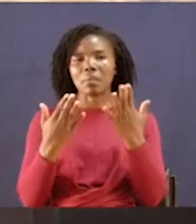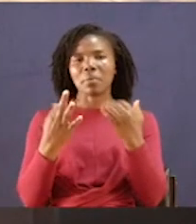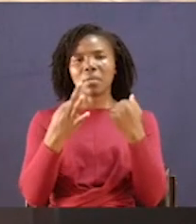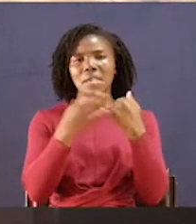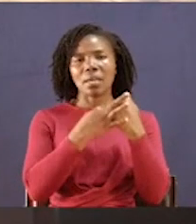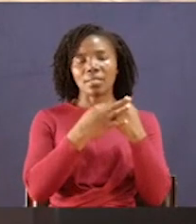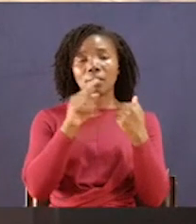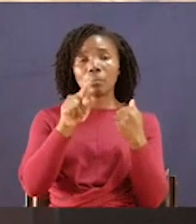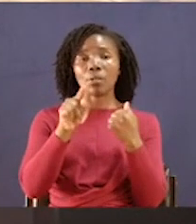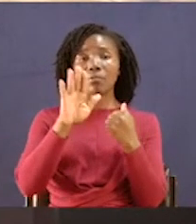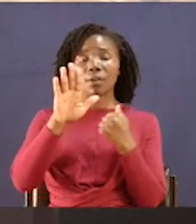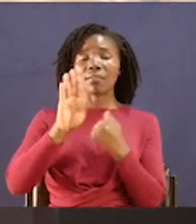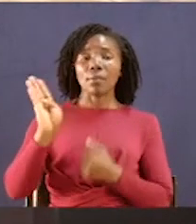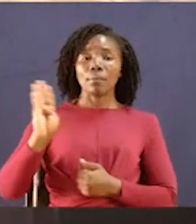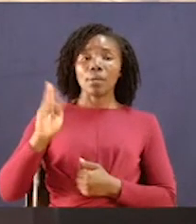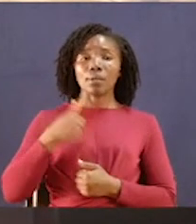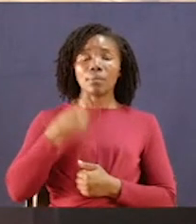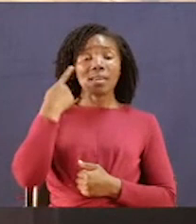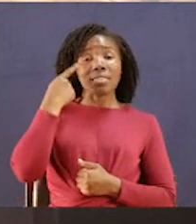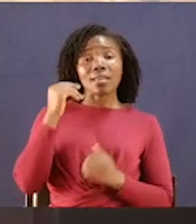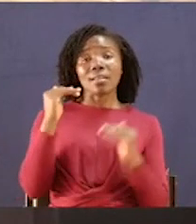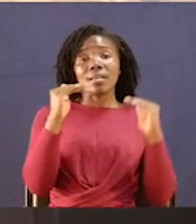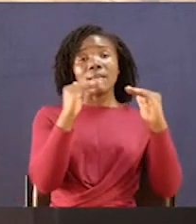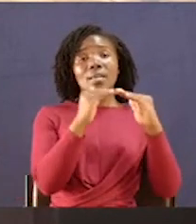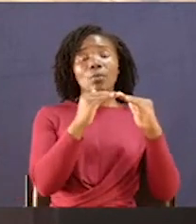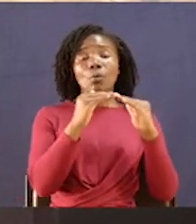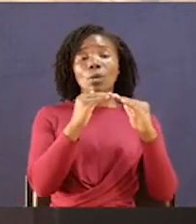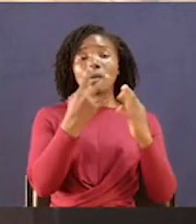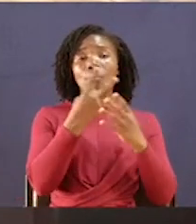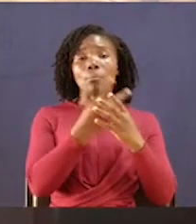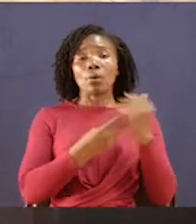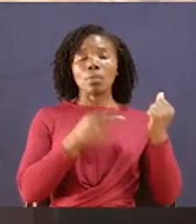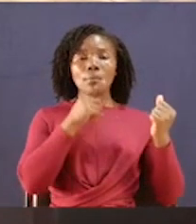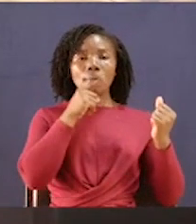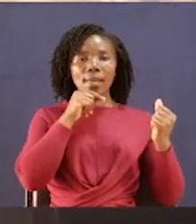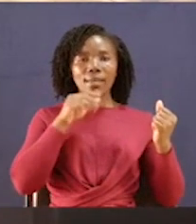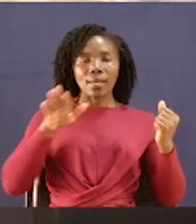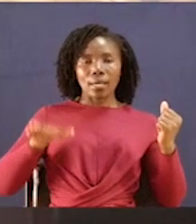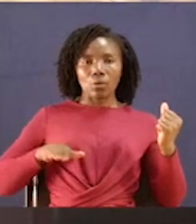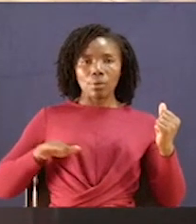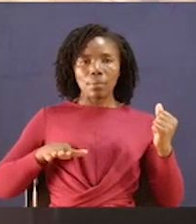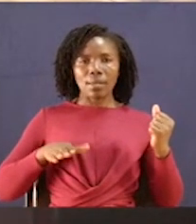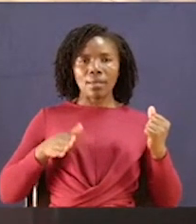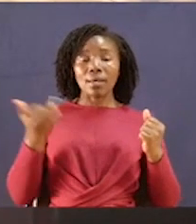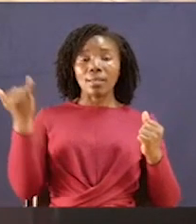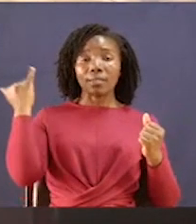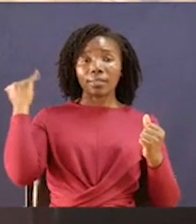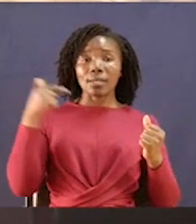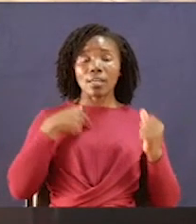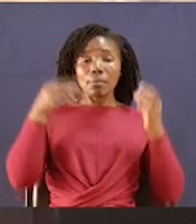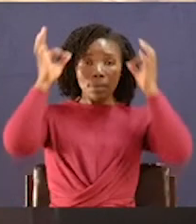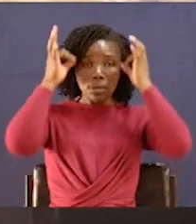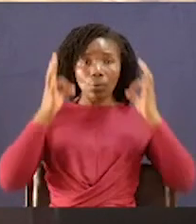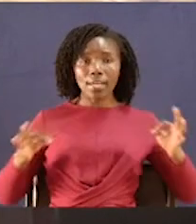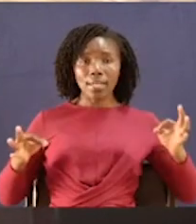that. And I think they are equal men and women. In fact, when I was conducting a wedding yesterday in Karen, I